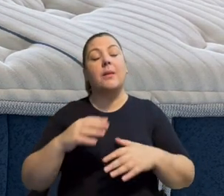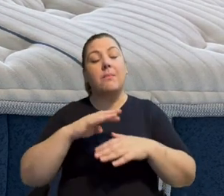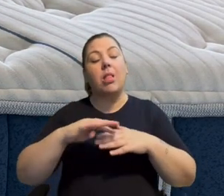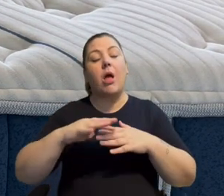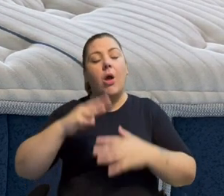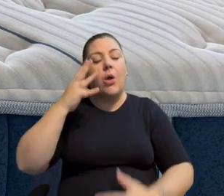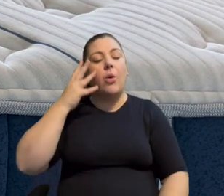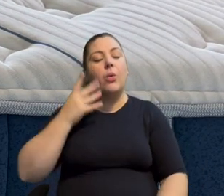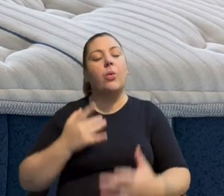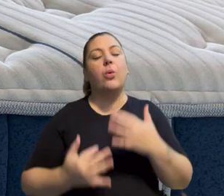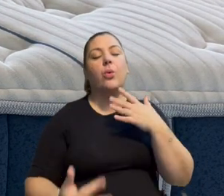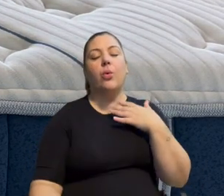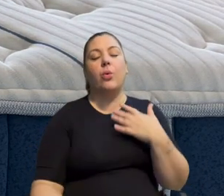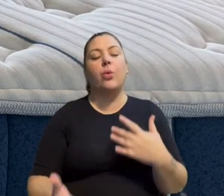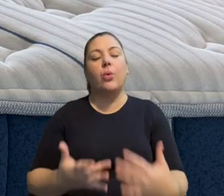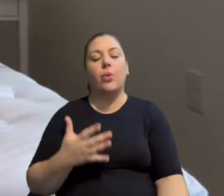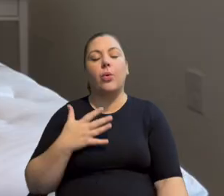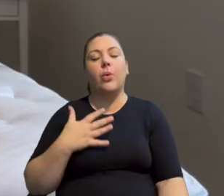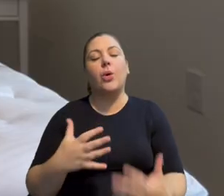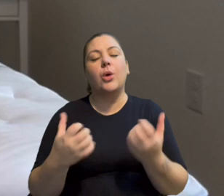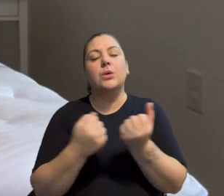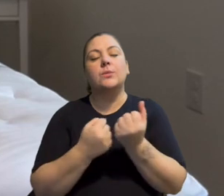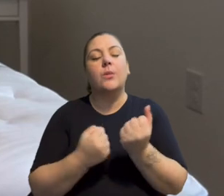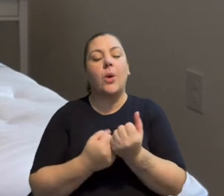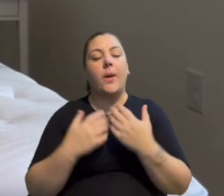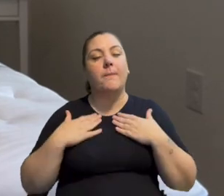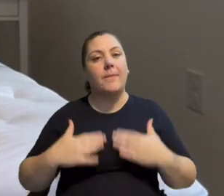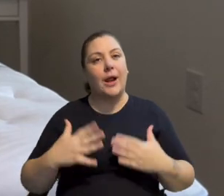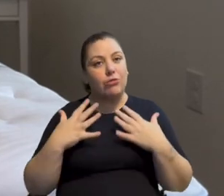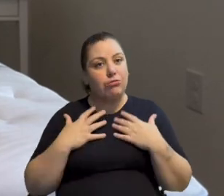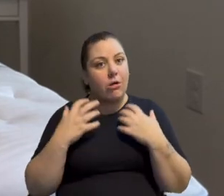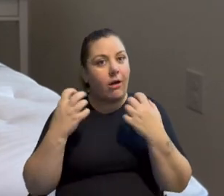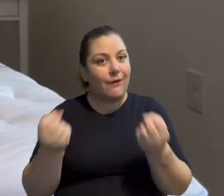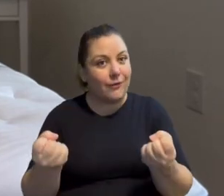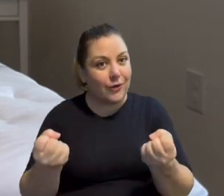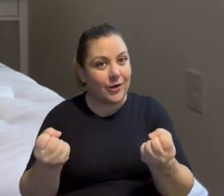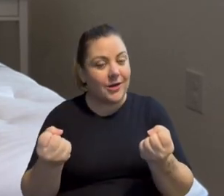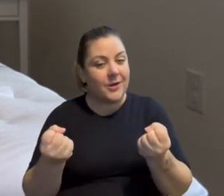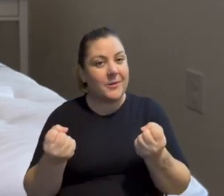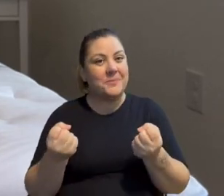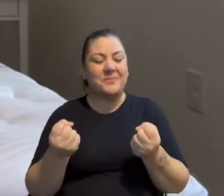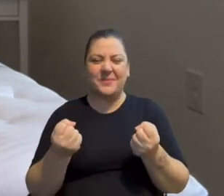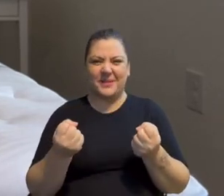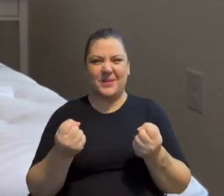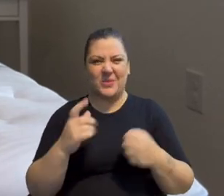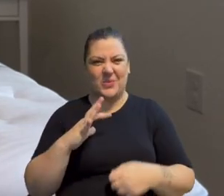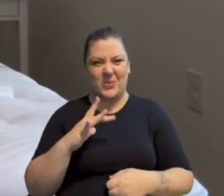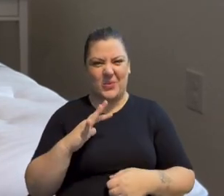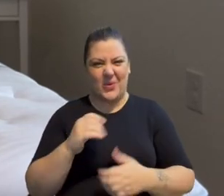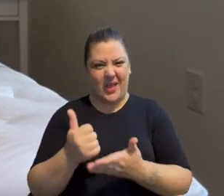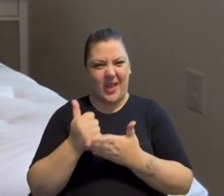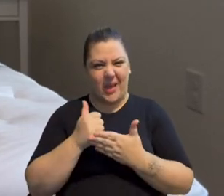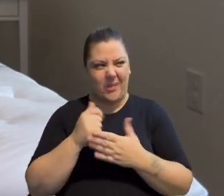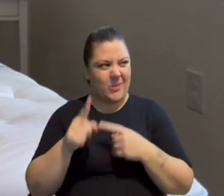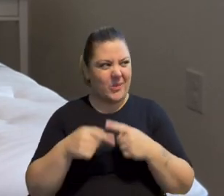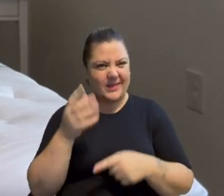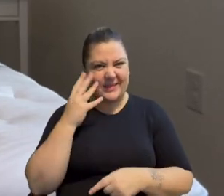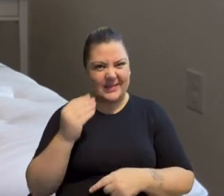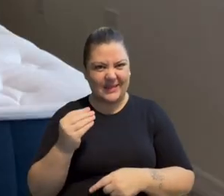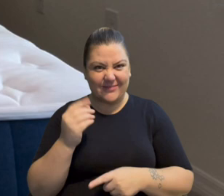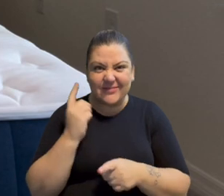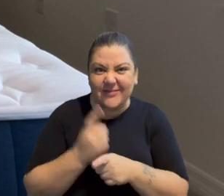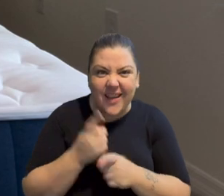muscles recover from workouts and things like that. So you're actually like doing something while you sleep. I think that's kind of cool,